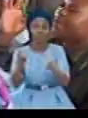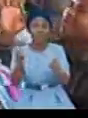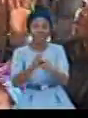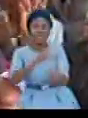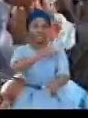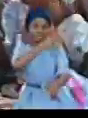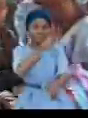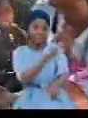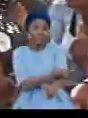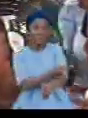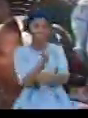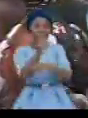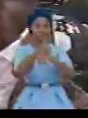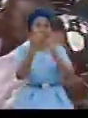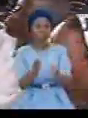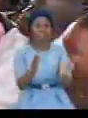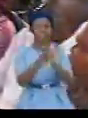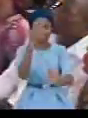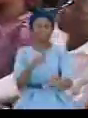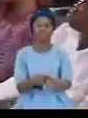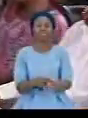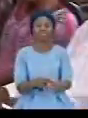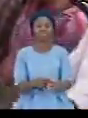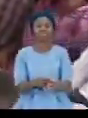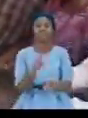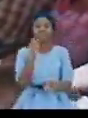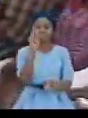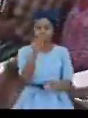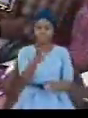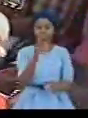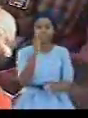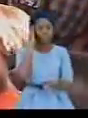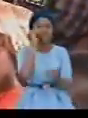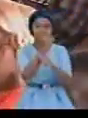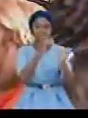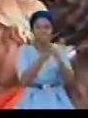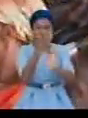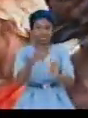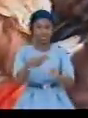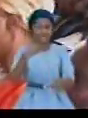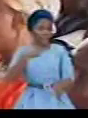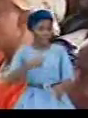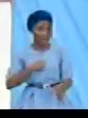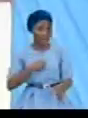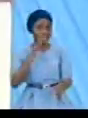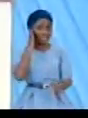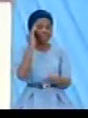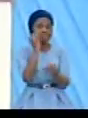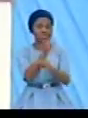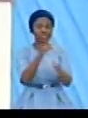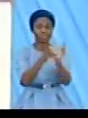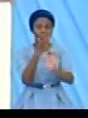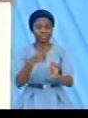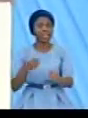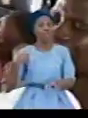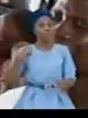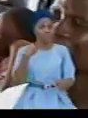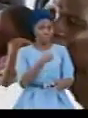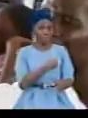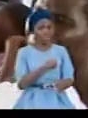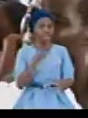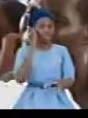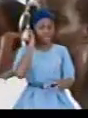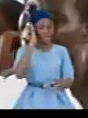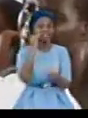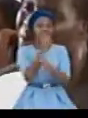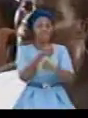name. Yeah. You will overcome. I will overcome. We shall overcome.